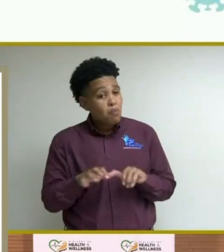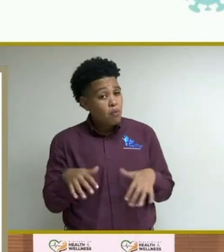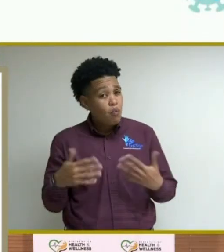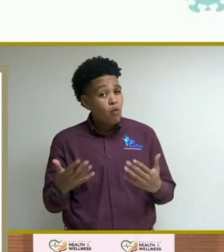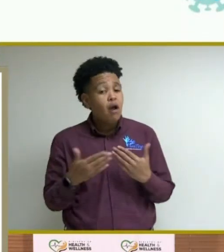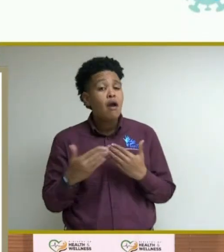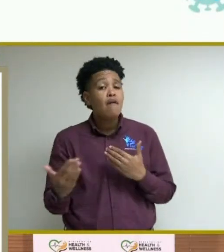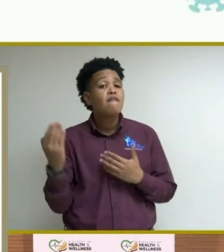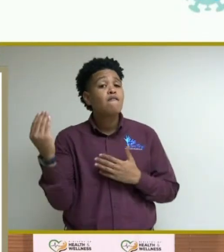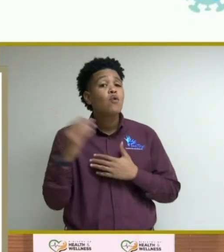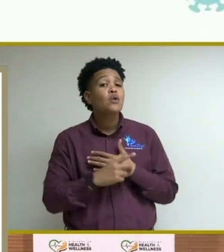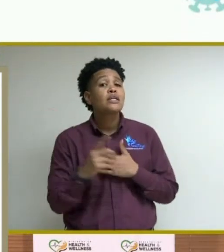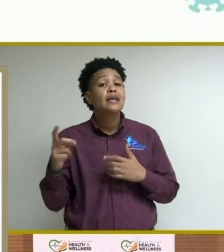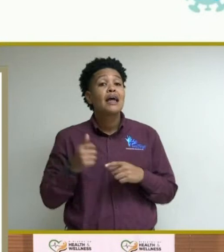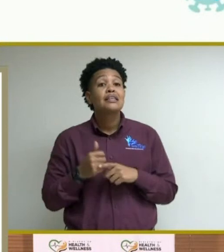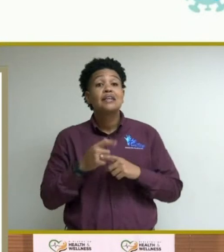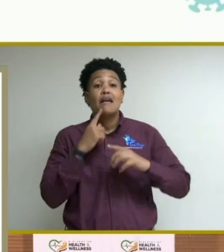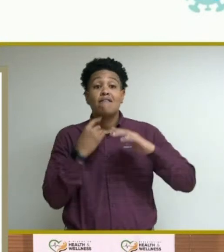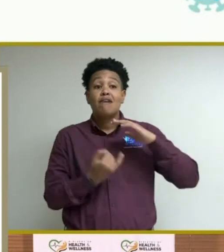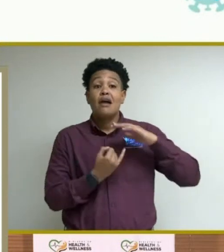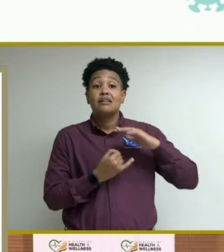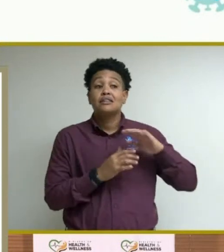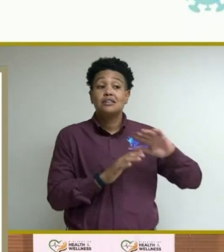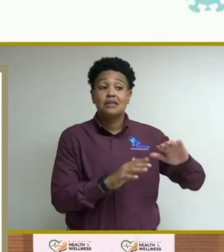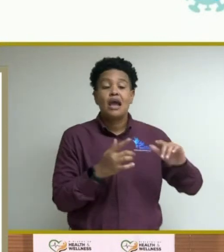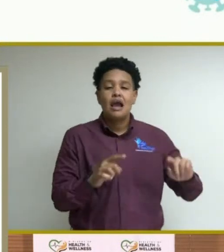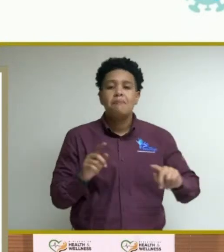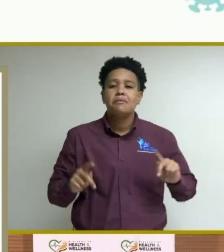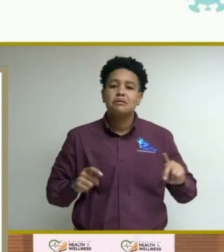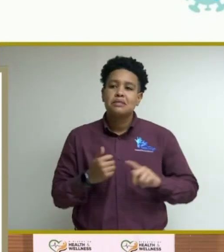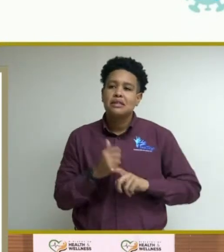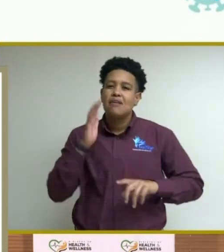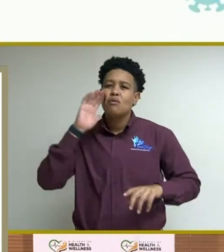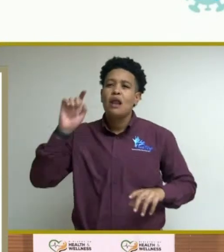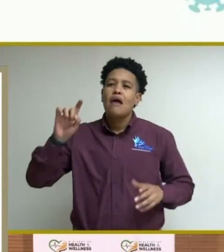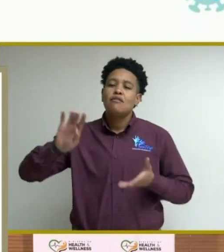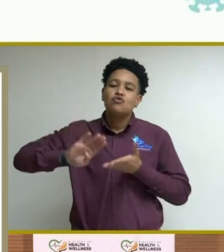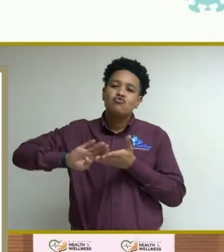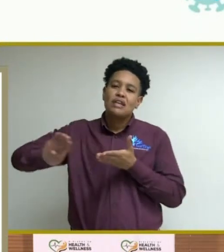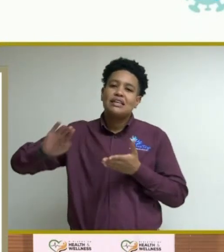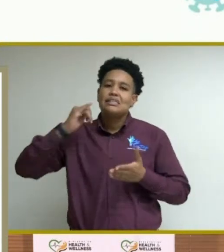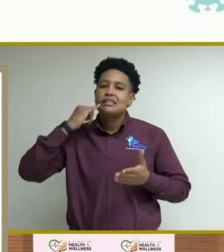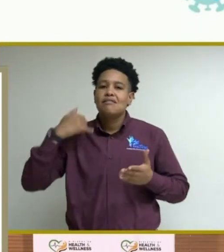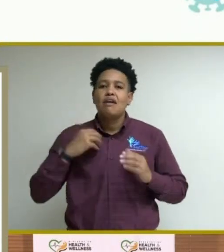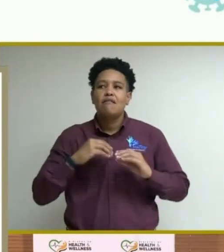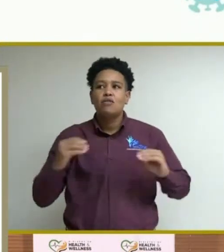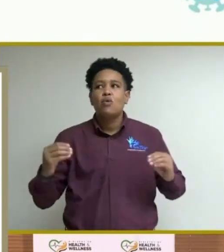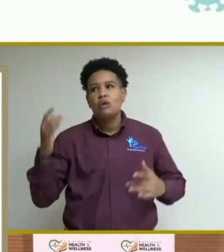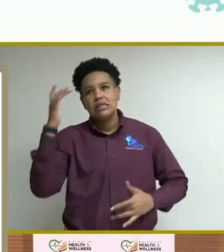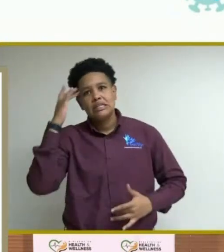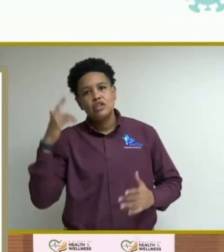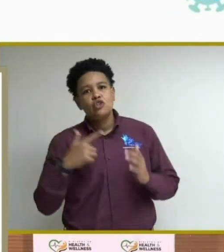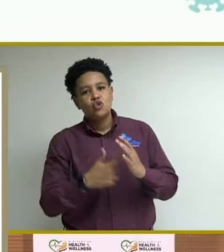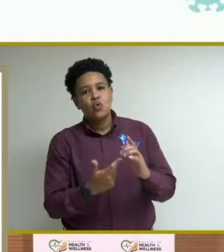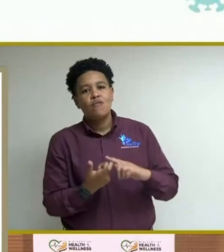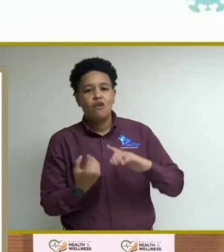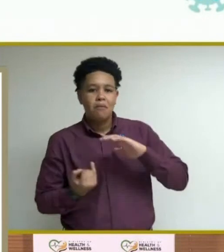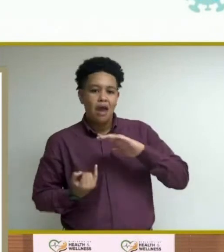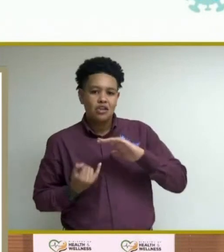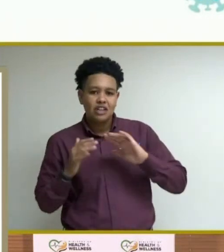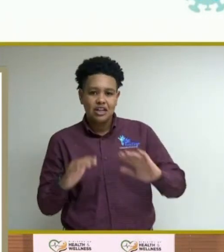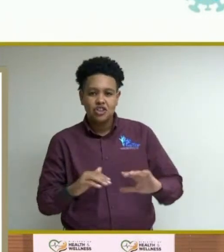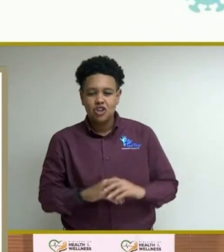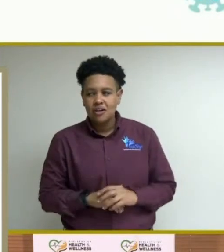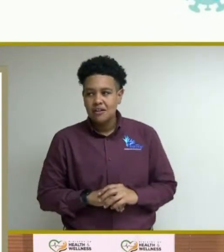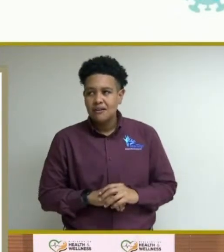after 14 days of isolation, persons would have been released if they have no symptoms from isolation.